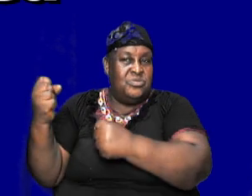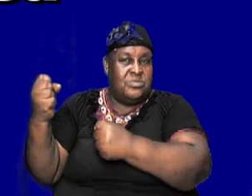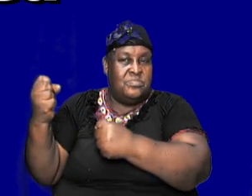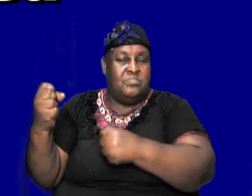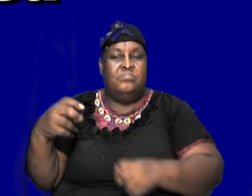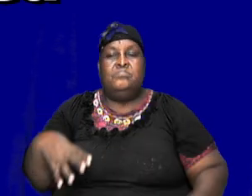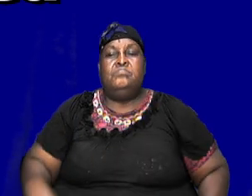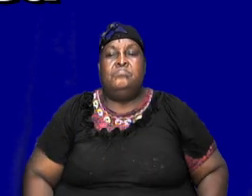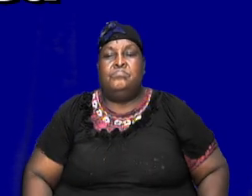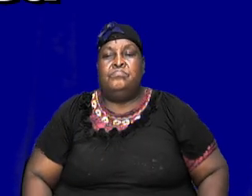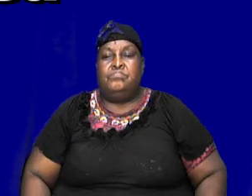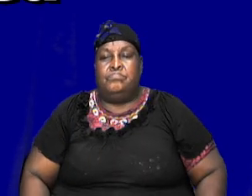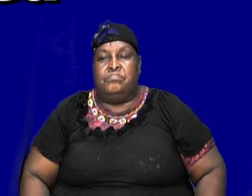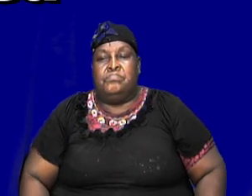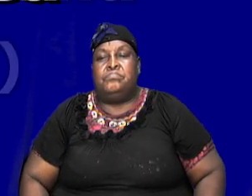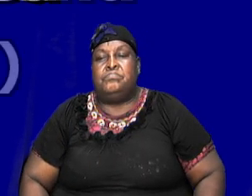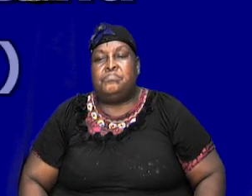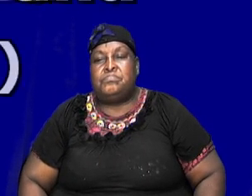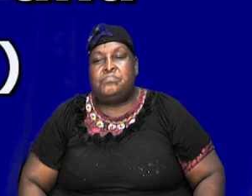Verse 8.